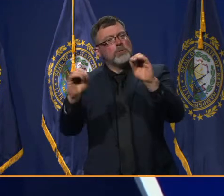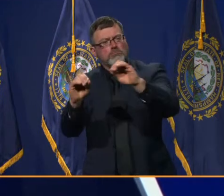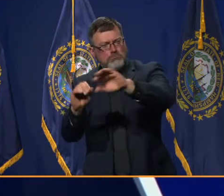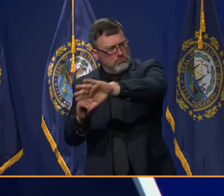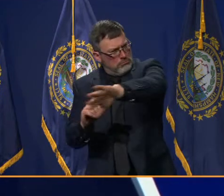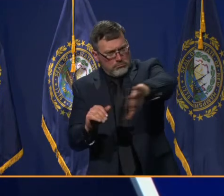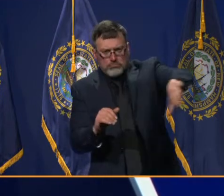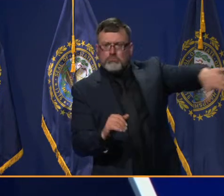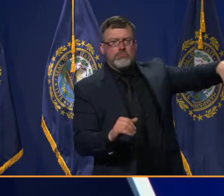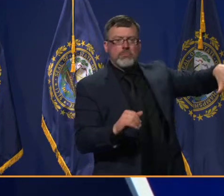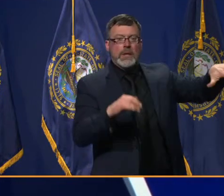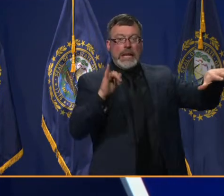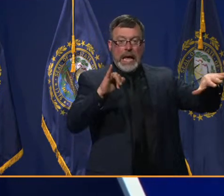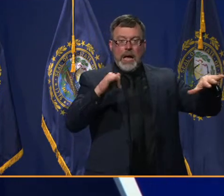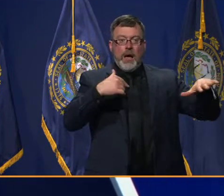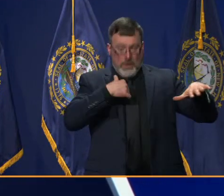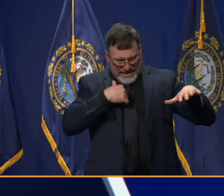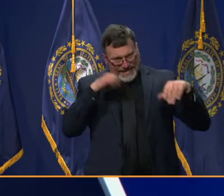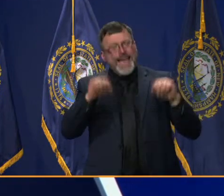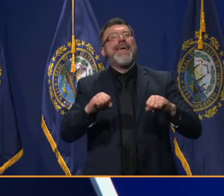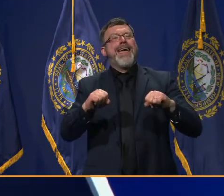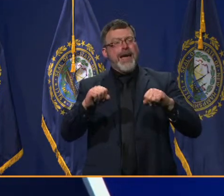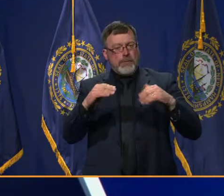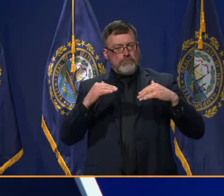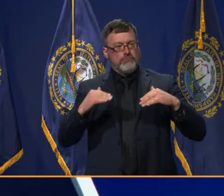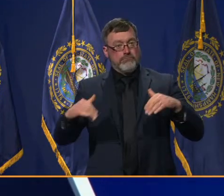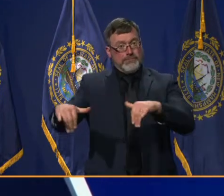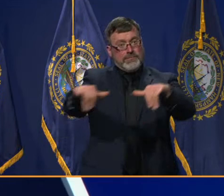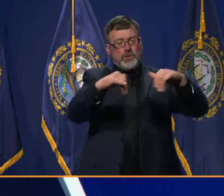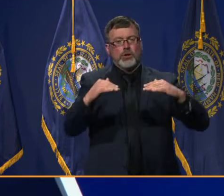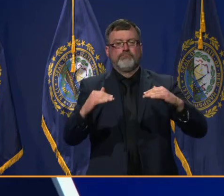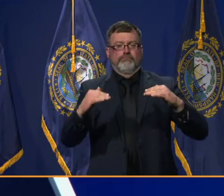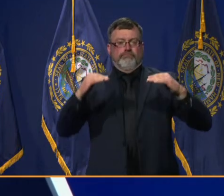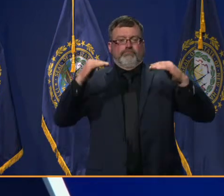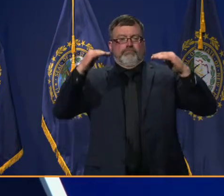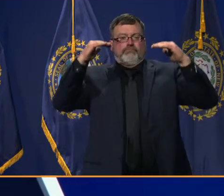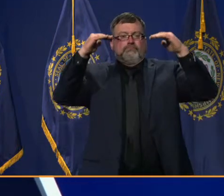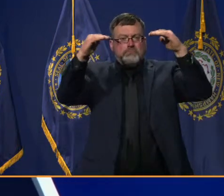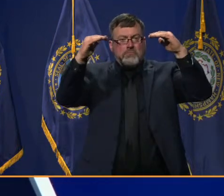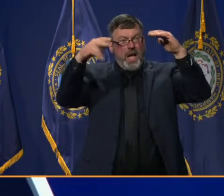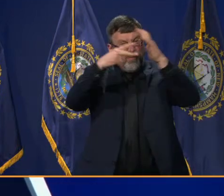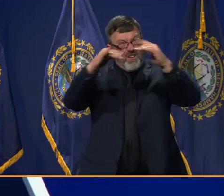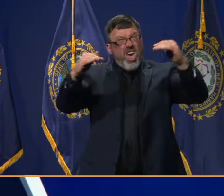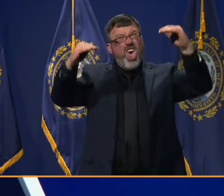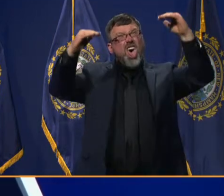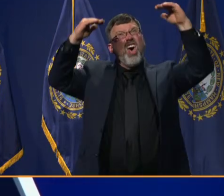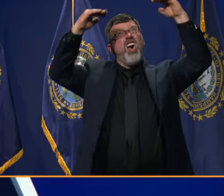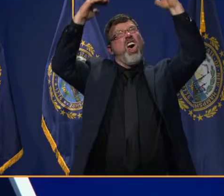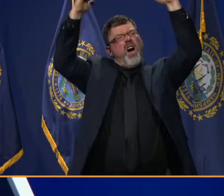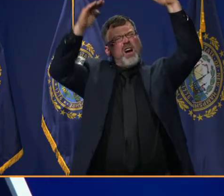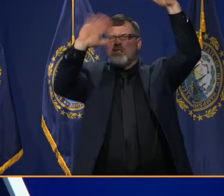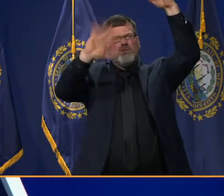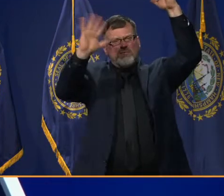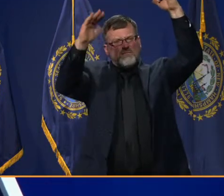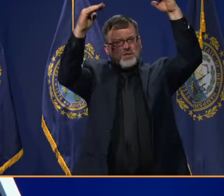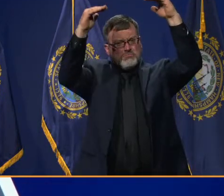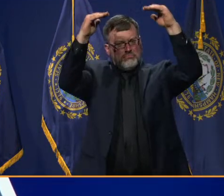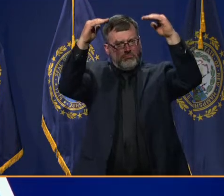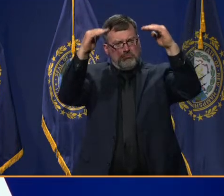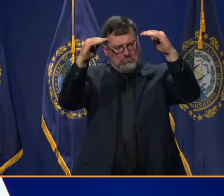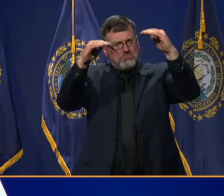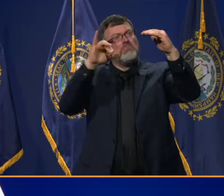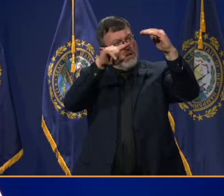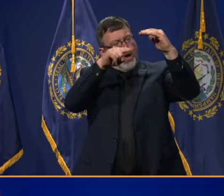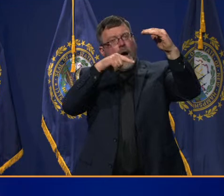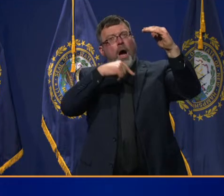to those standards. They aren't lofty, they're not unreasonable, they're human. And it only takes the will of our